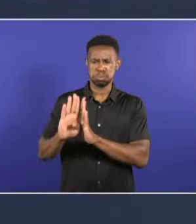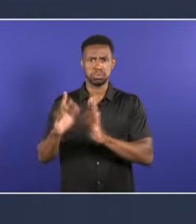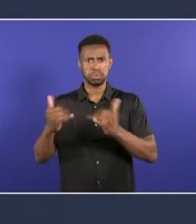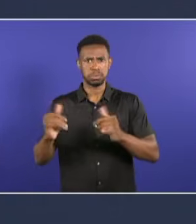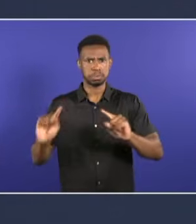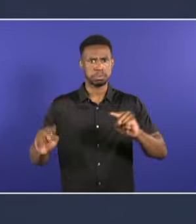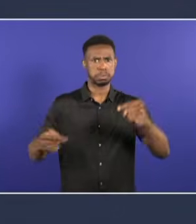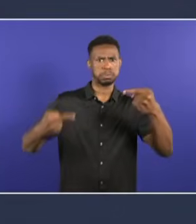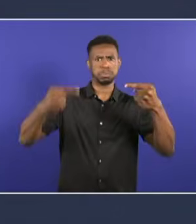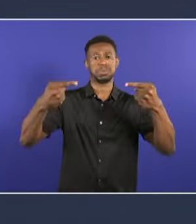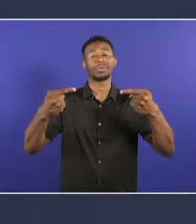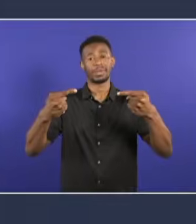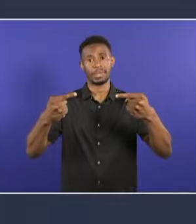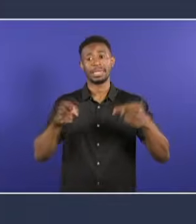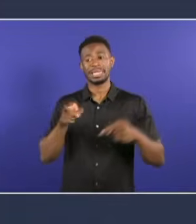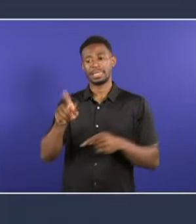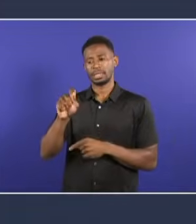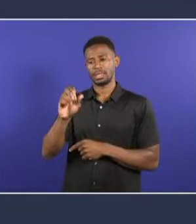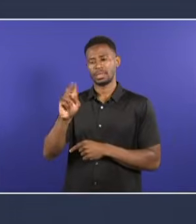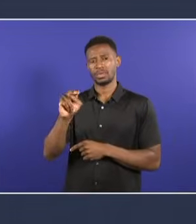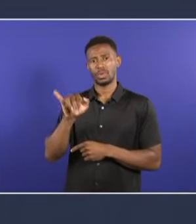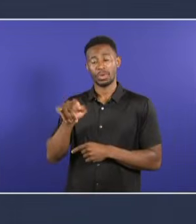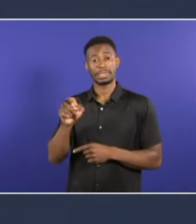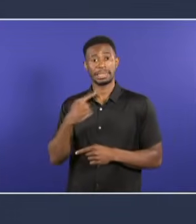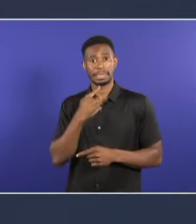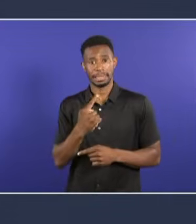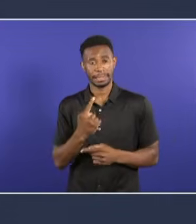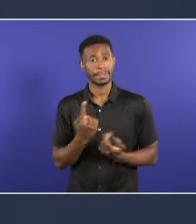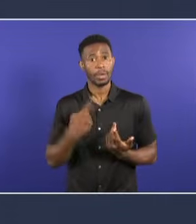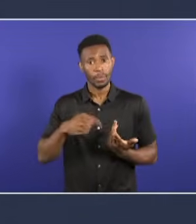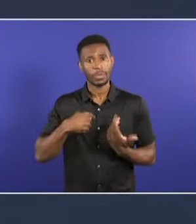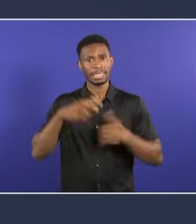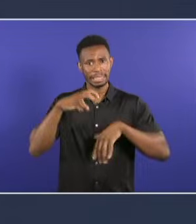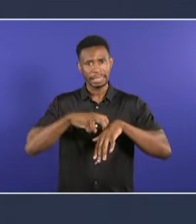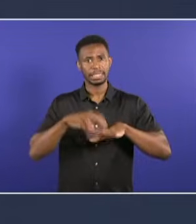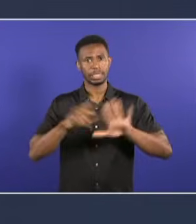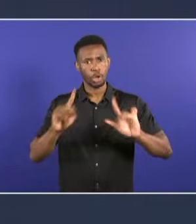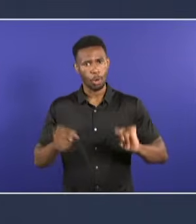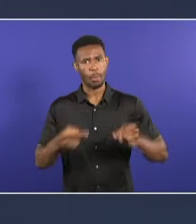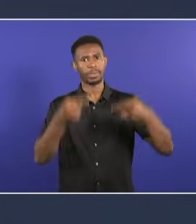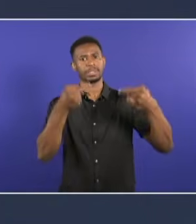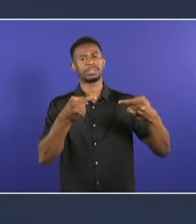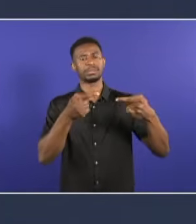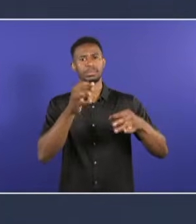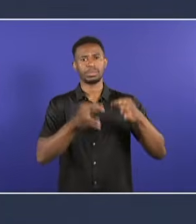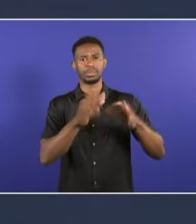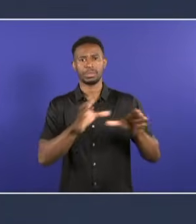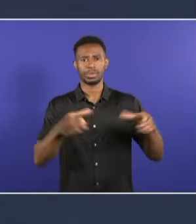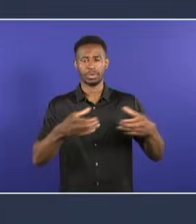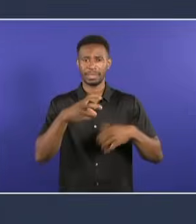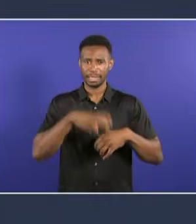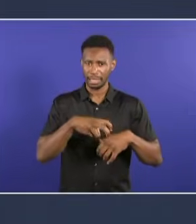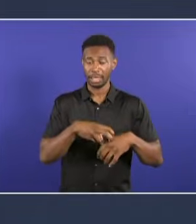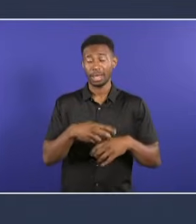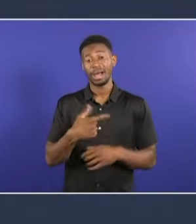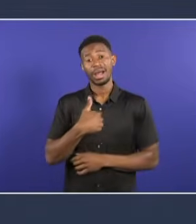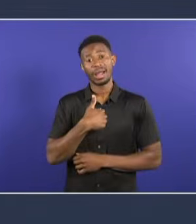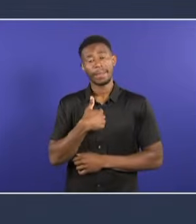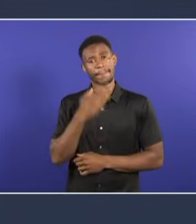and insisted that our democracy would never succeed without one. I remember